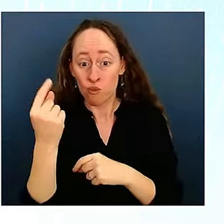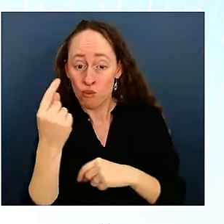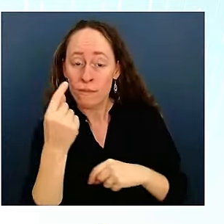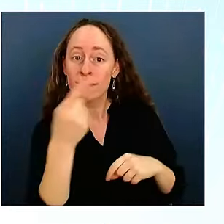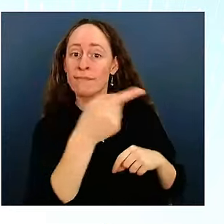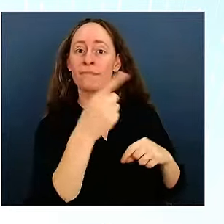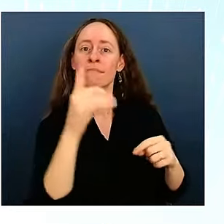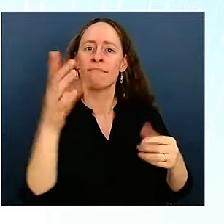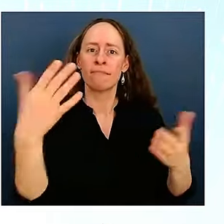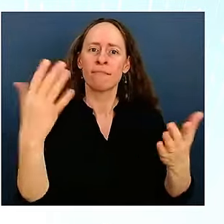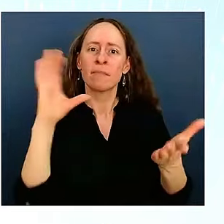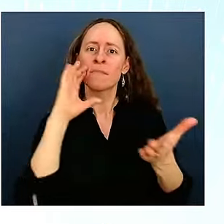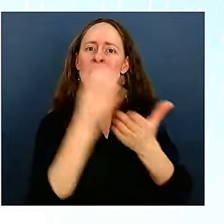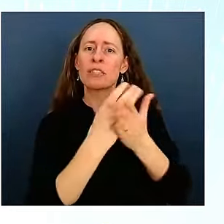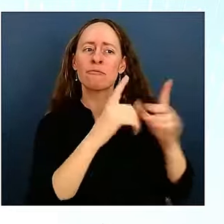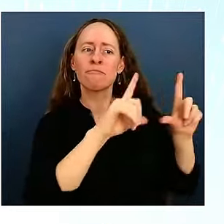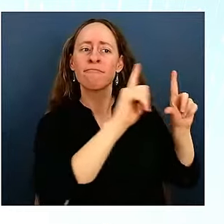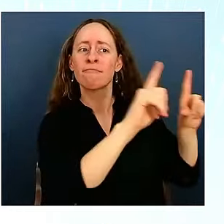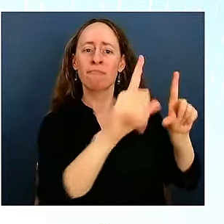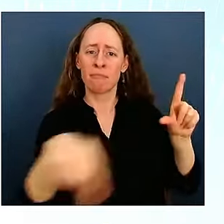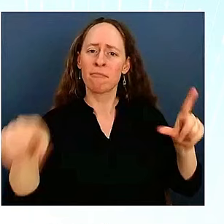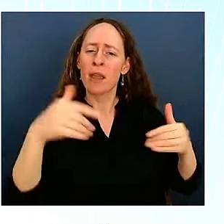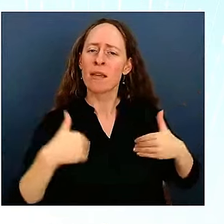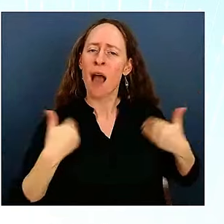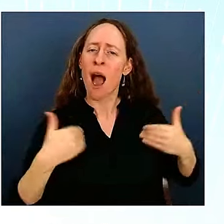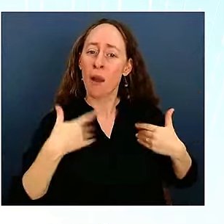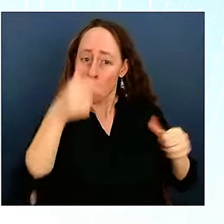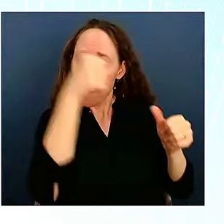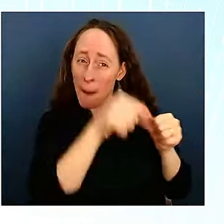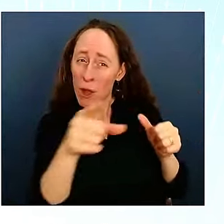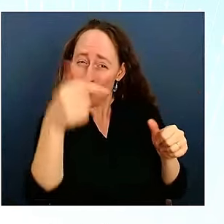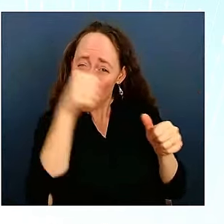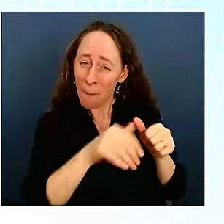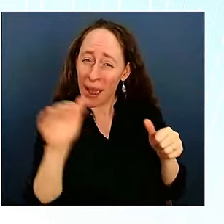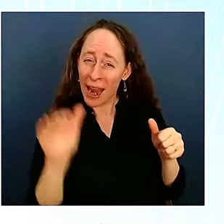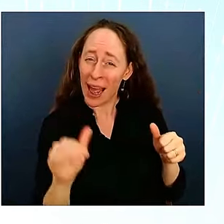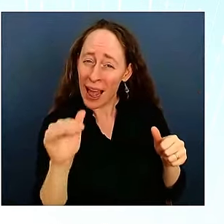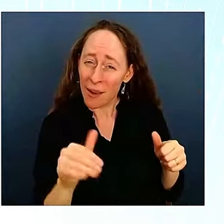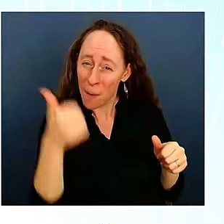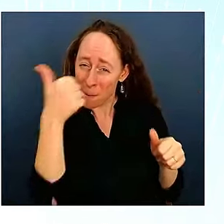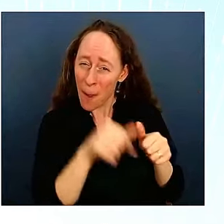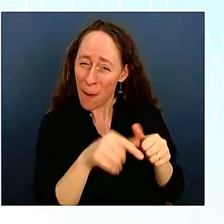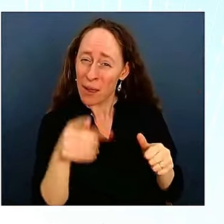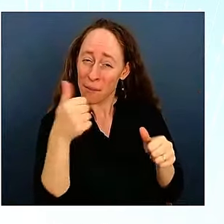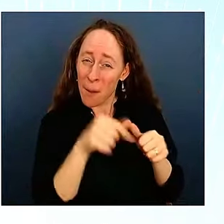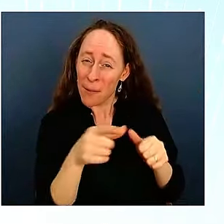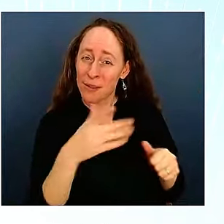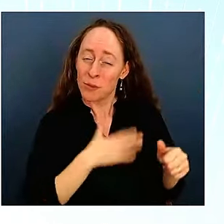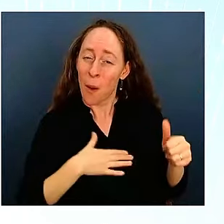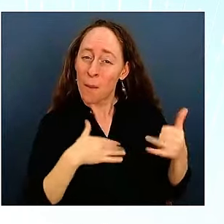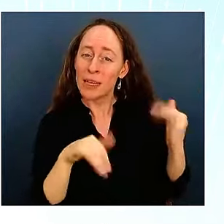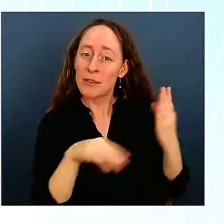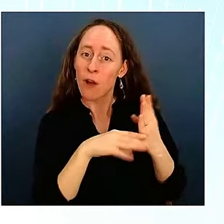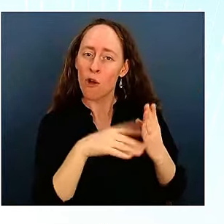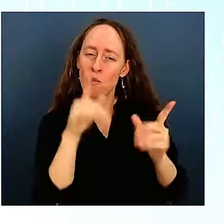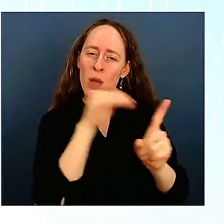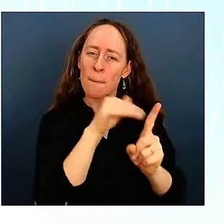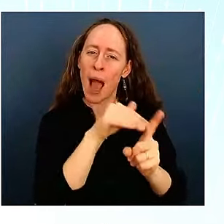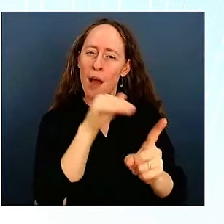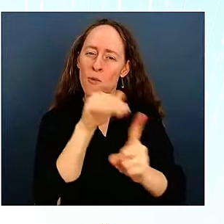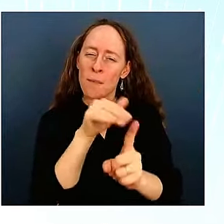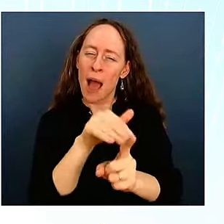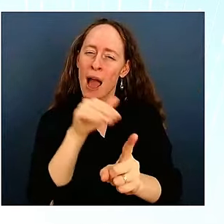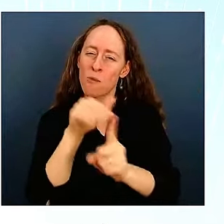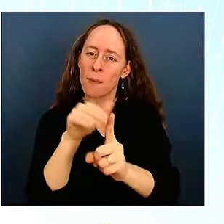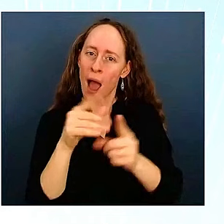team, to play with the same joy you did when you were young and to help lighten the mood before a high-pressure match.